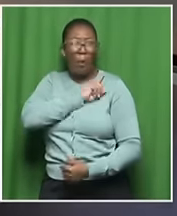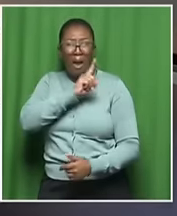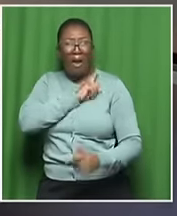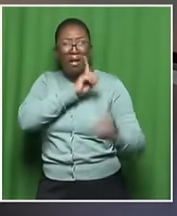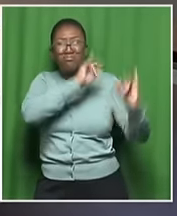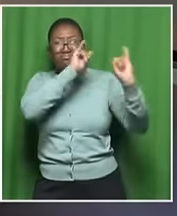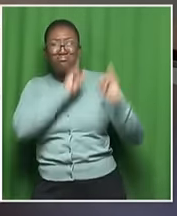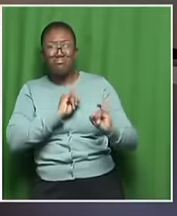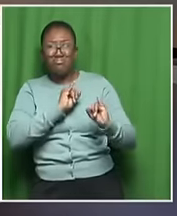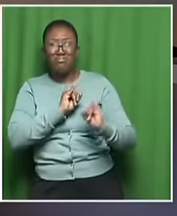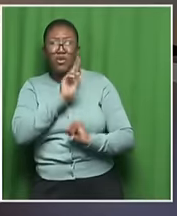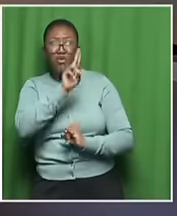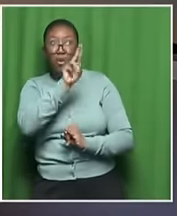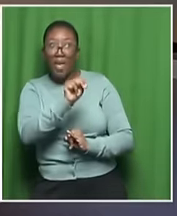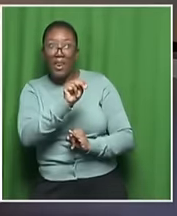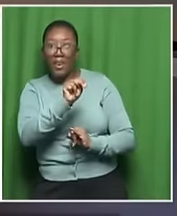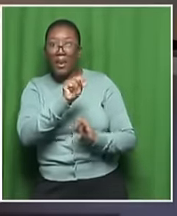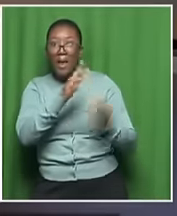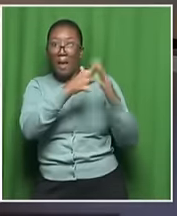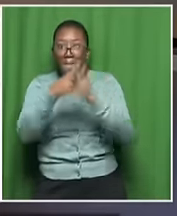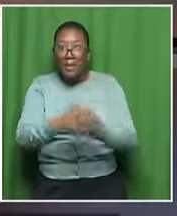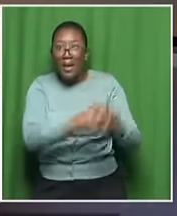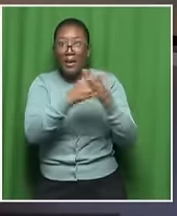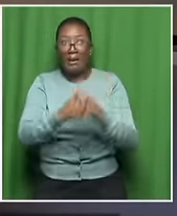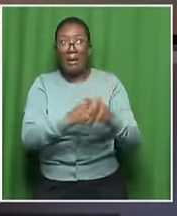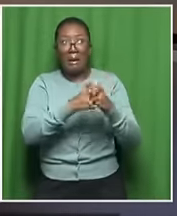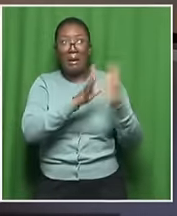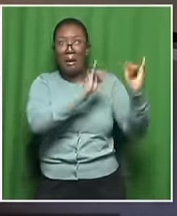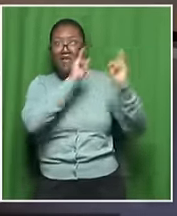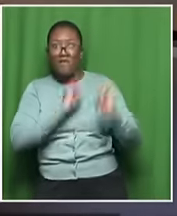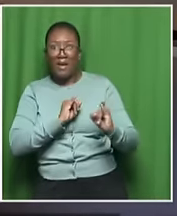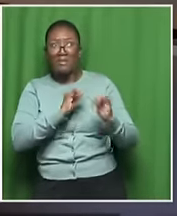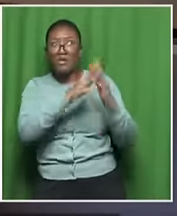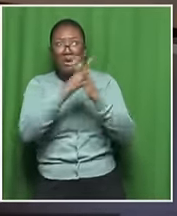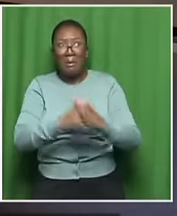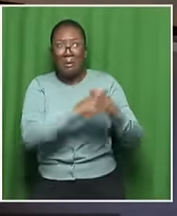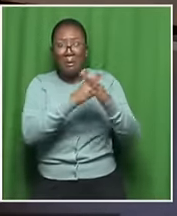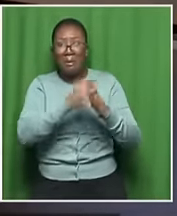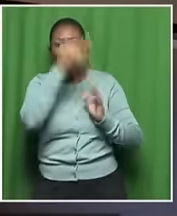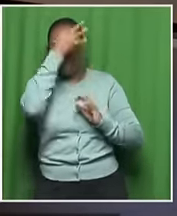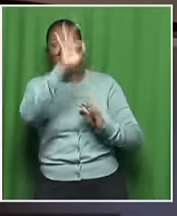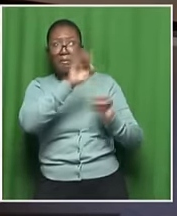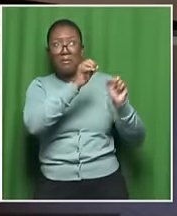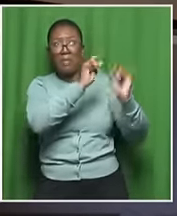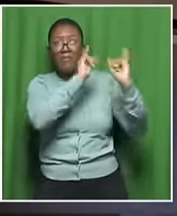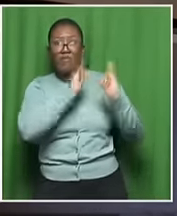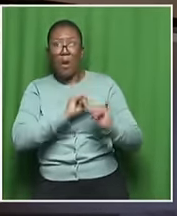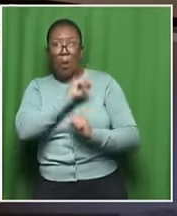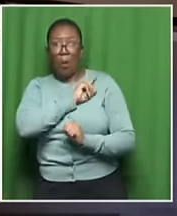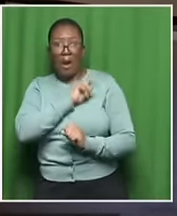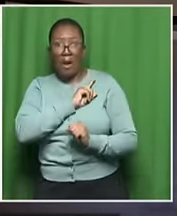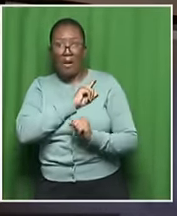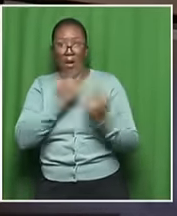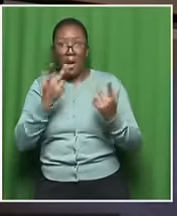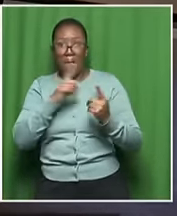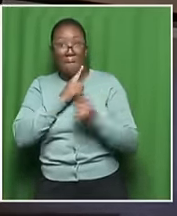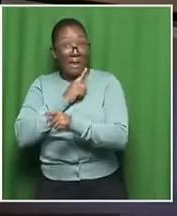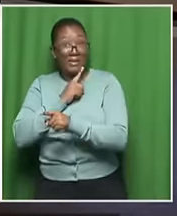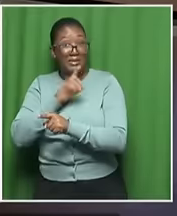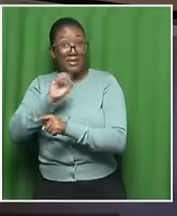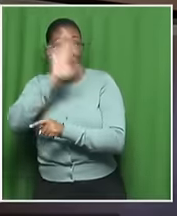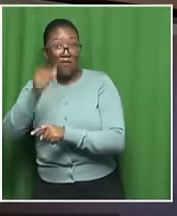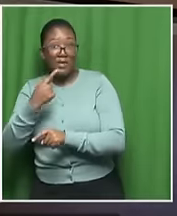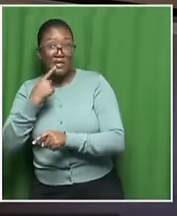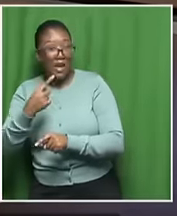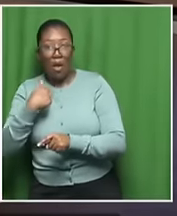to explicitly invite the United States government when you are saying that you don't want foreign interference from